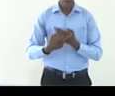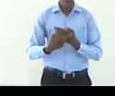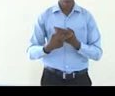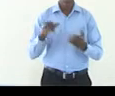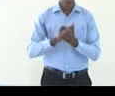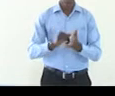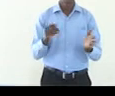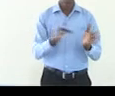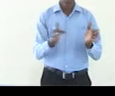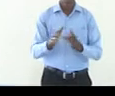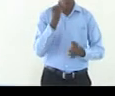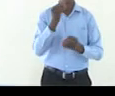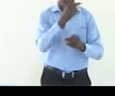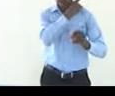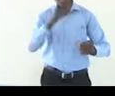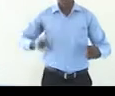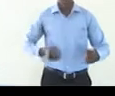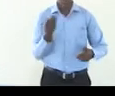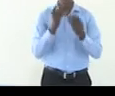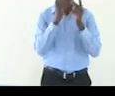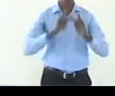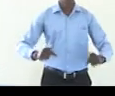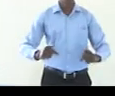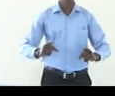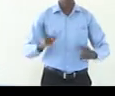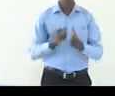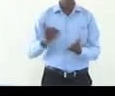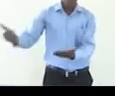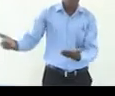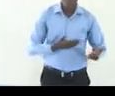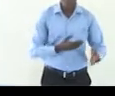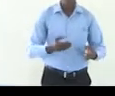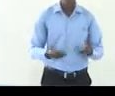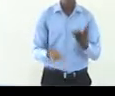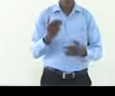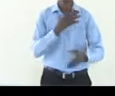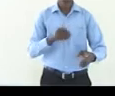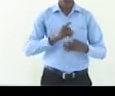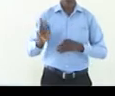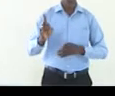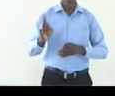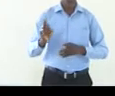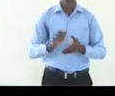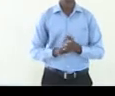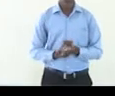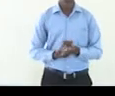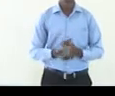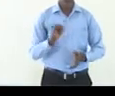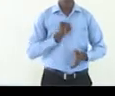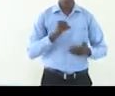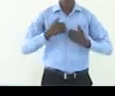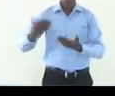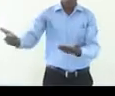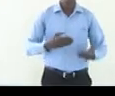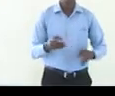do we reconcile Jesus, the Prince of Peace, with Jesus who brings fire and division? He makes it clear today. I have brought fire. I have